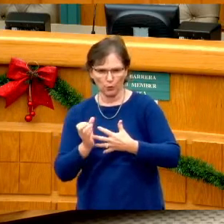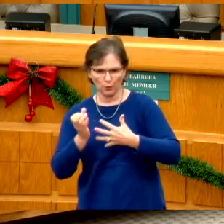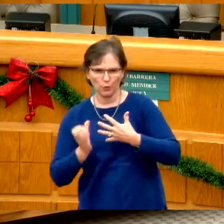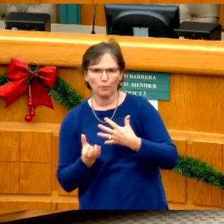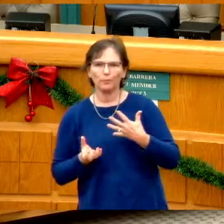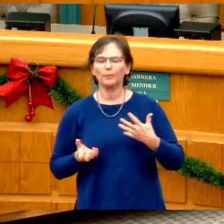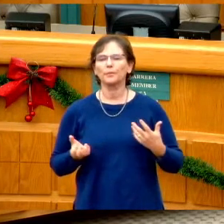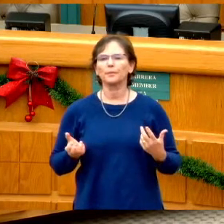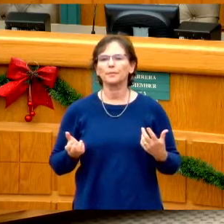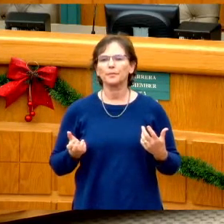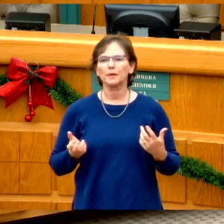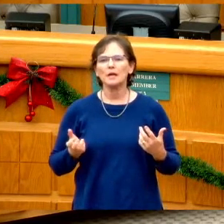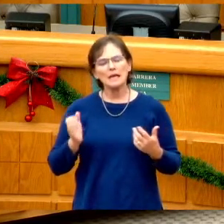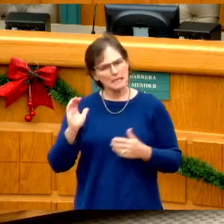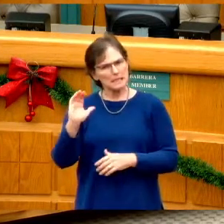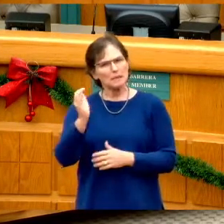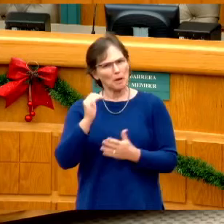to